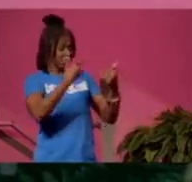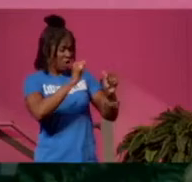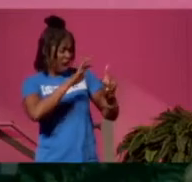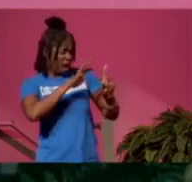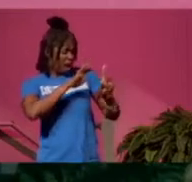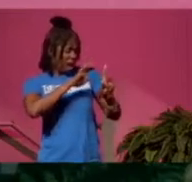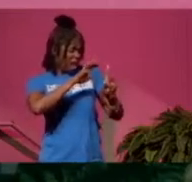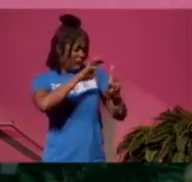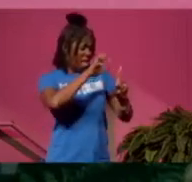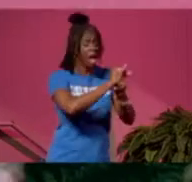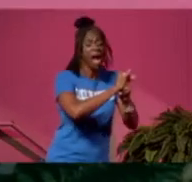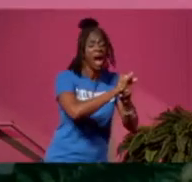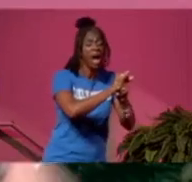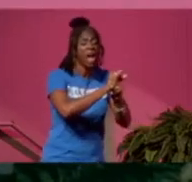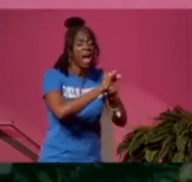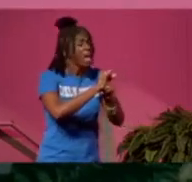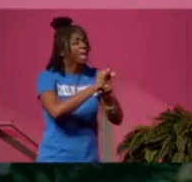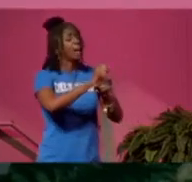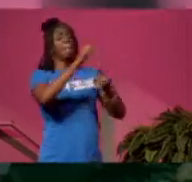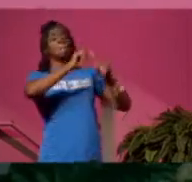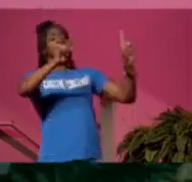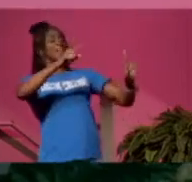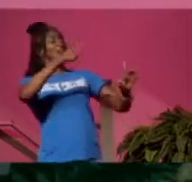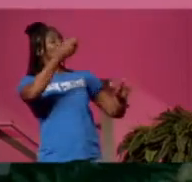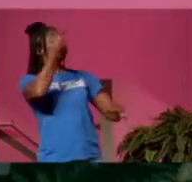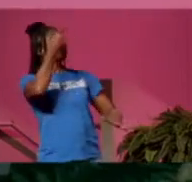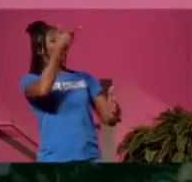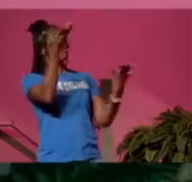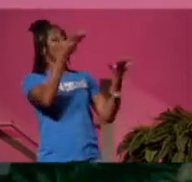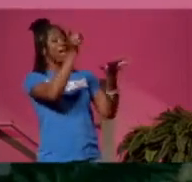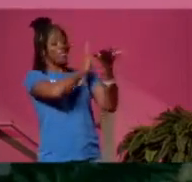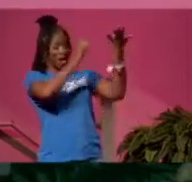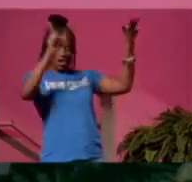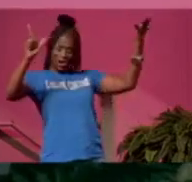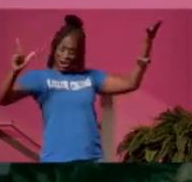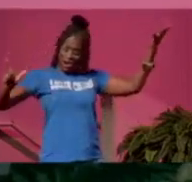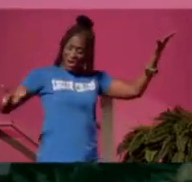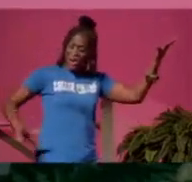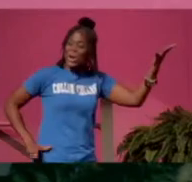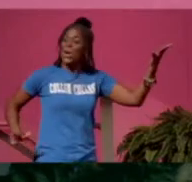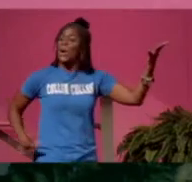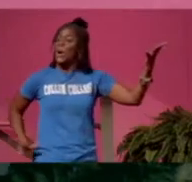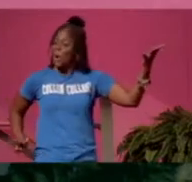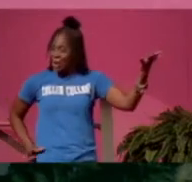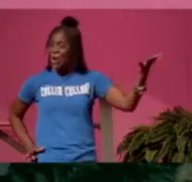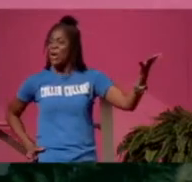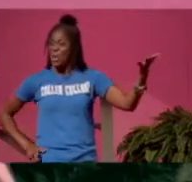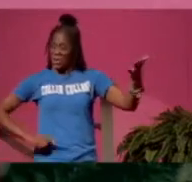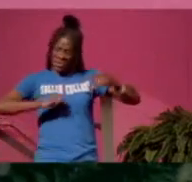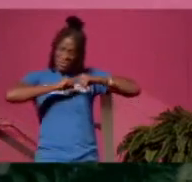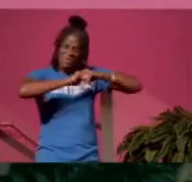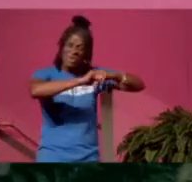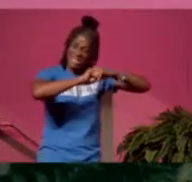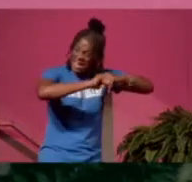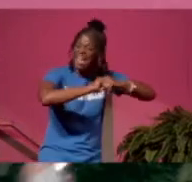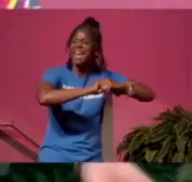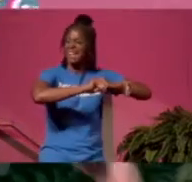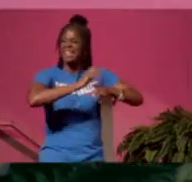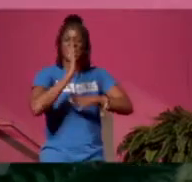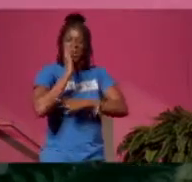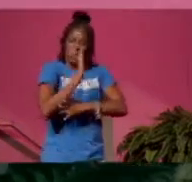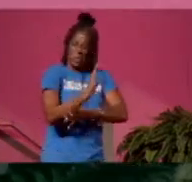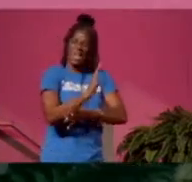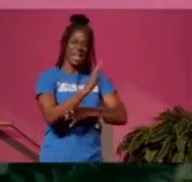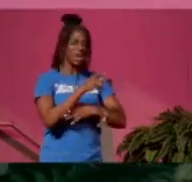like a flood, that the Lord will raise up a standard